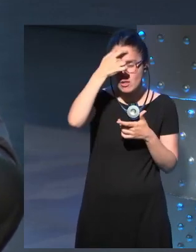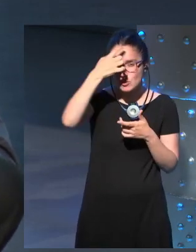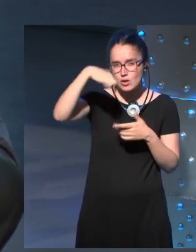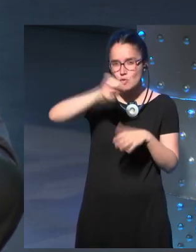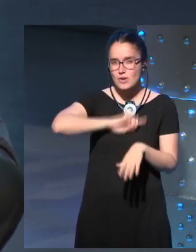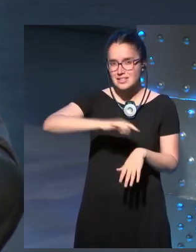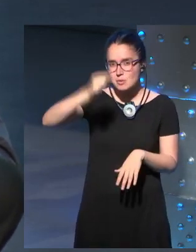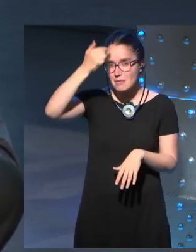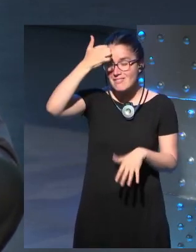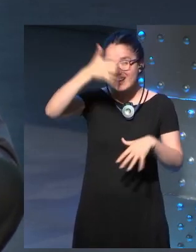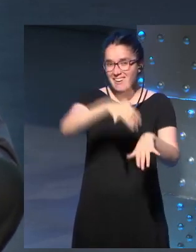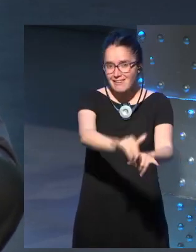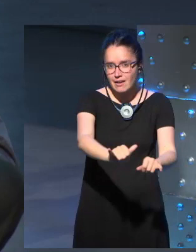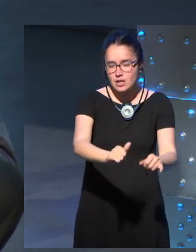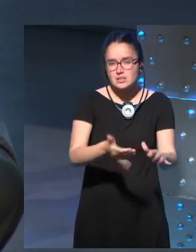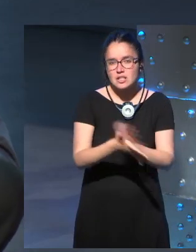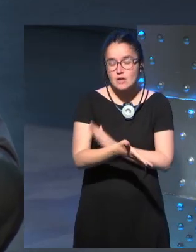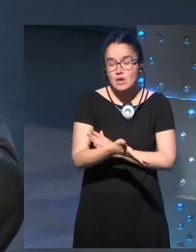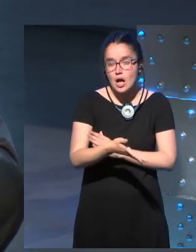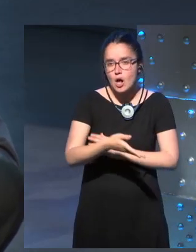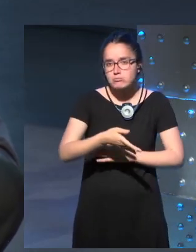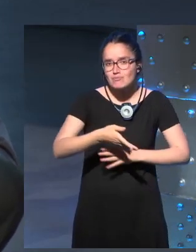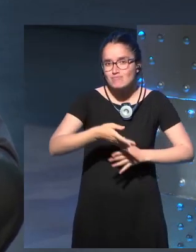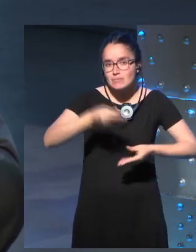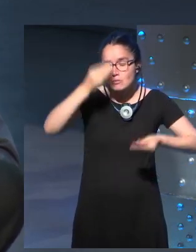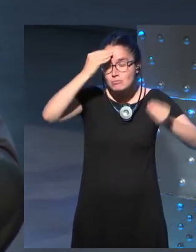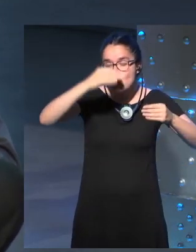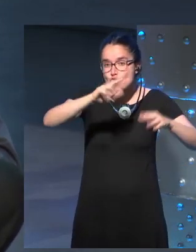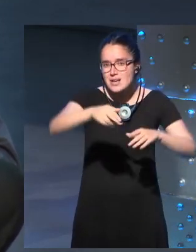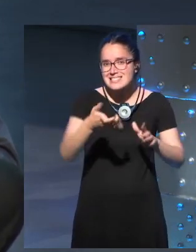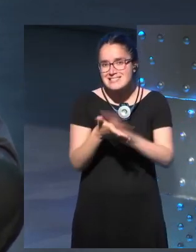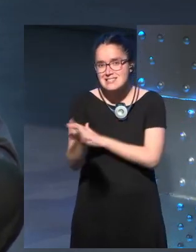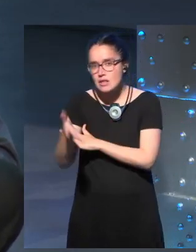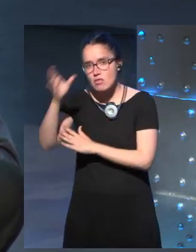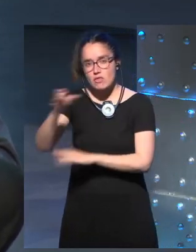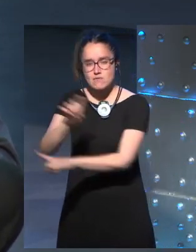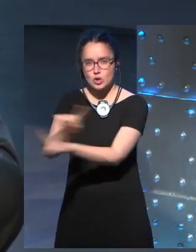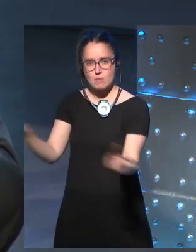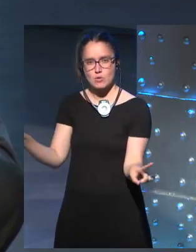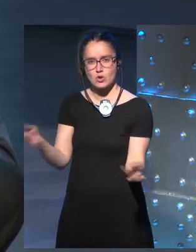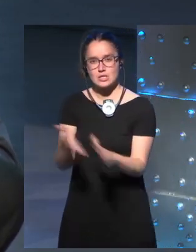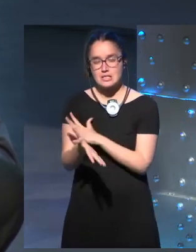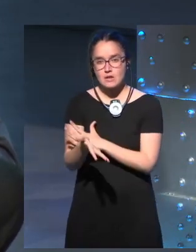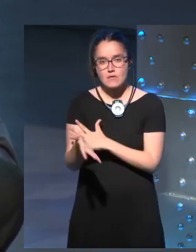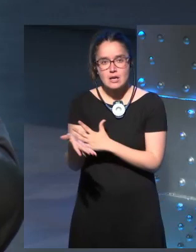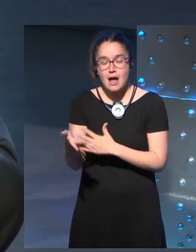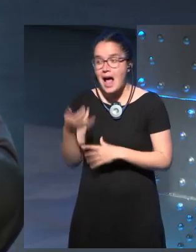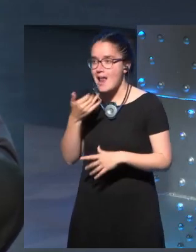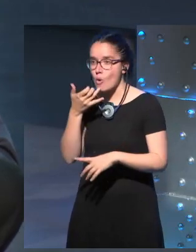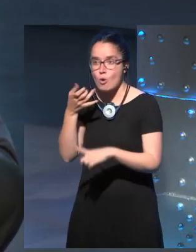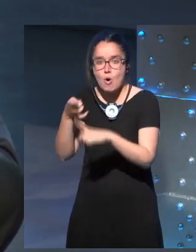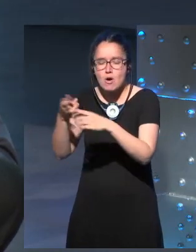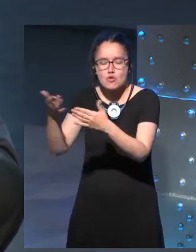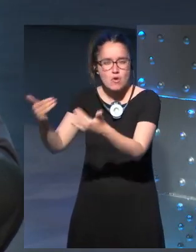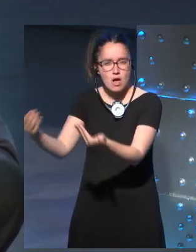a subjective phenomenon, and it's not explained scientifically. It's not explained as an objective phenomenon. It's somewhere in the